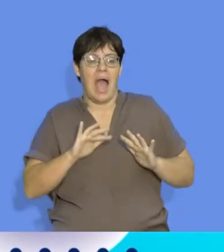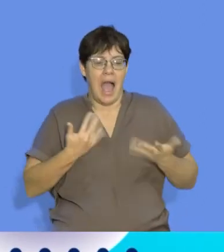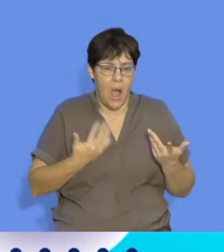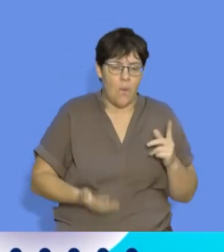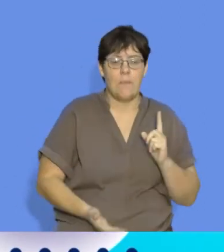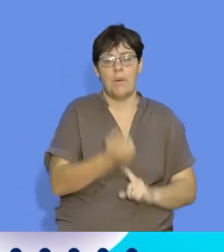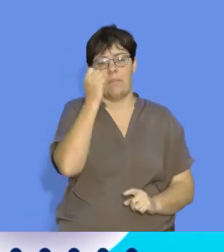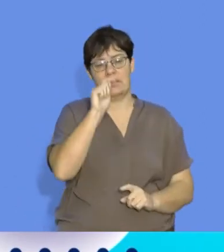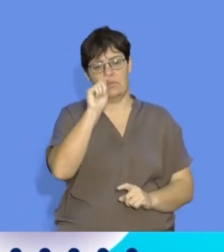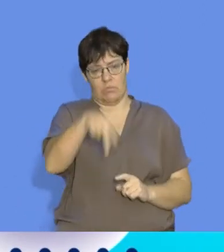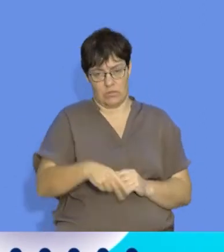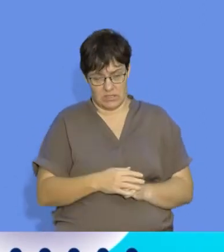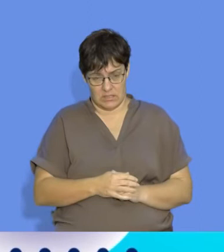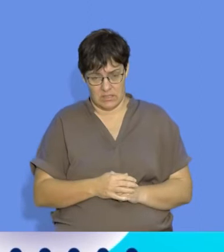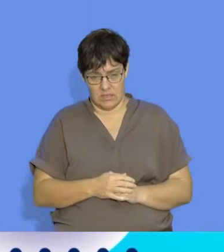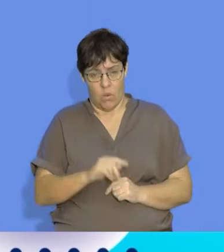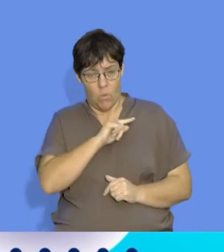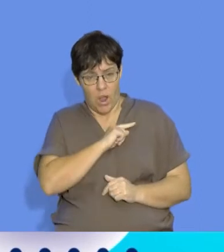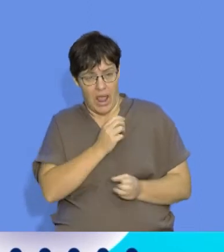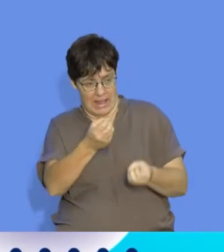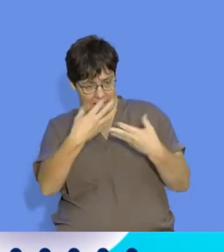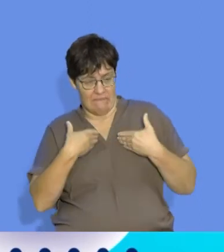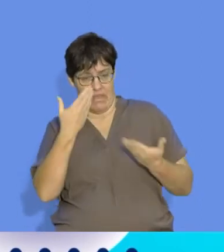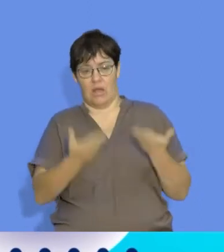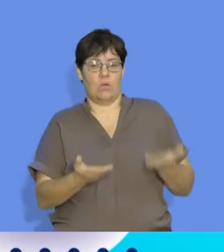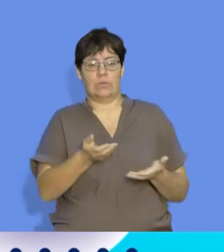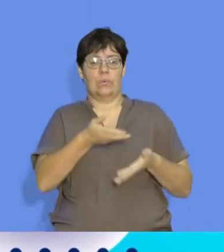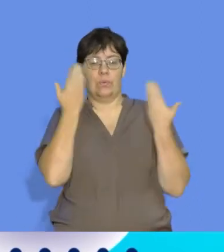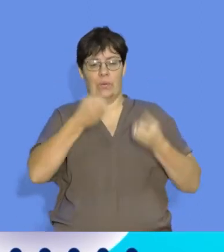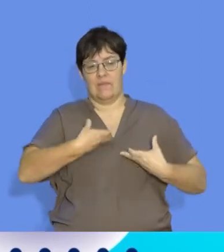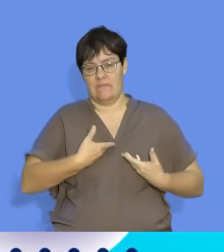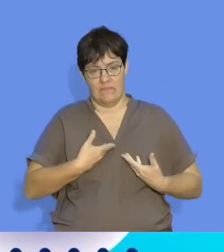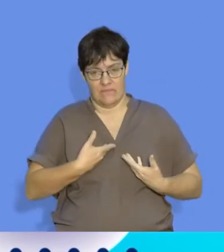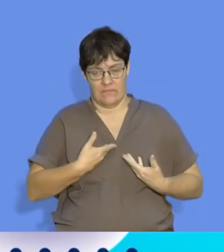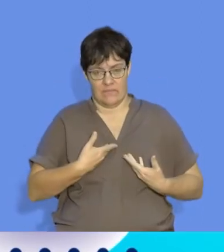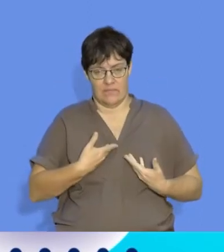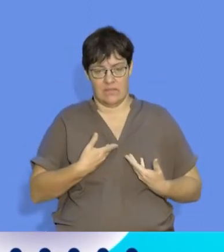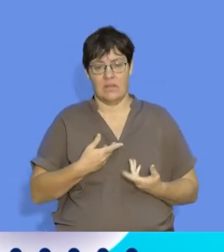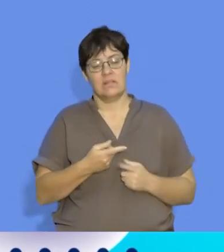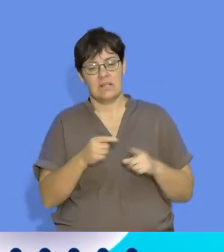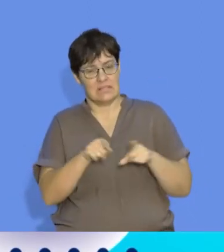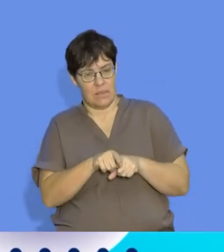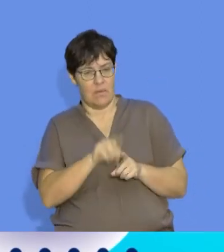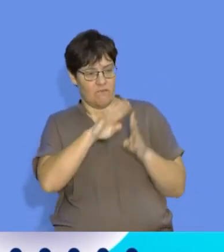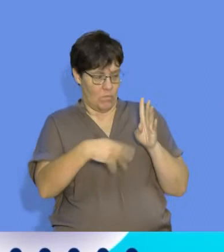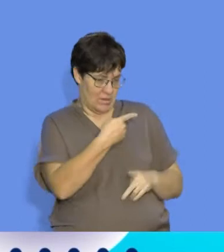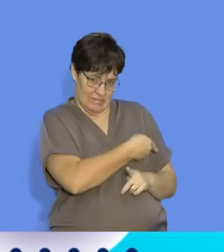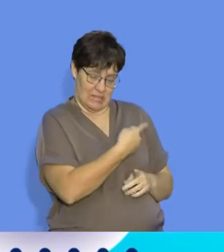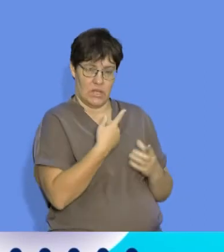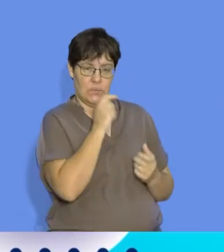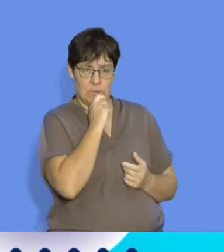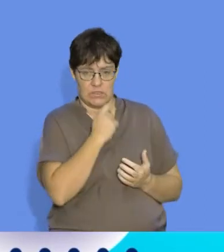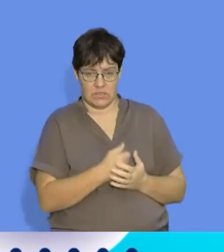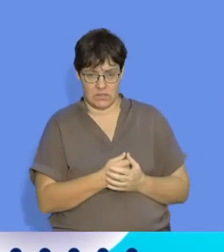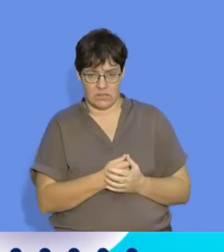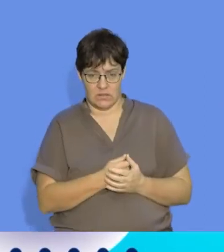make sure that you know how to find the turning point if you are not given the equation that shows you what the turning point is, which is the formula